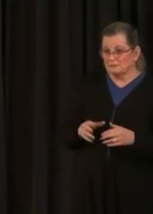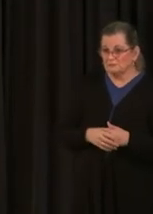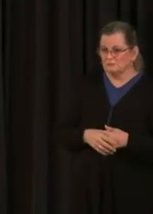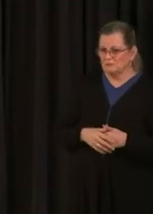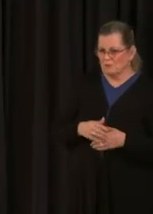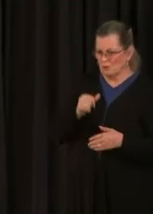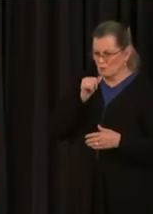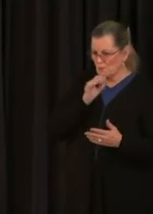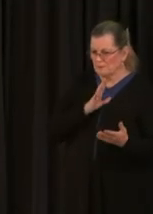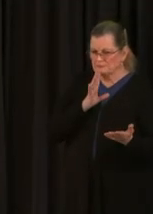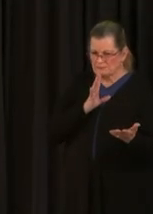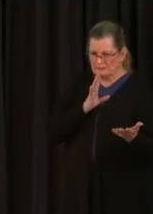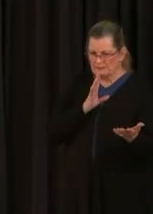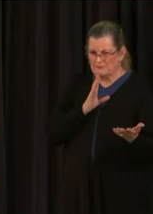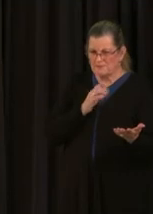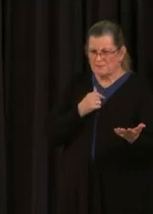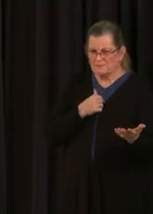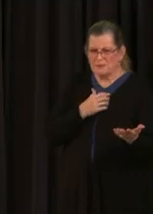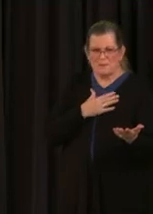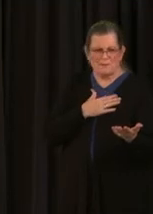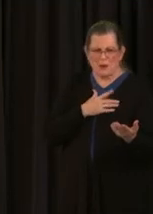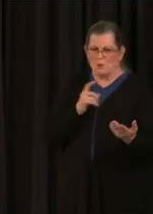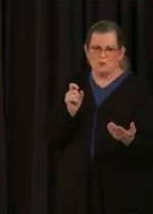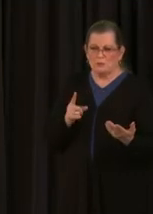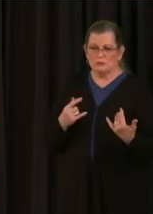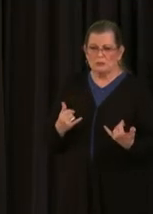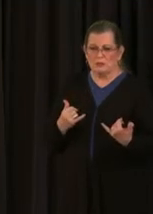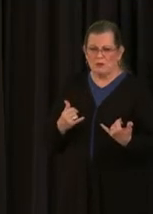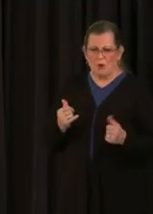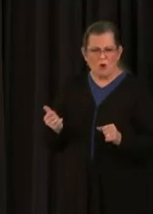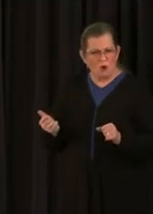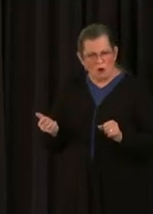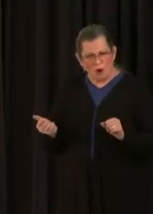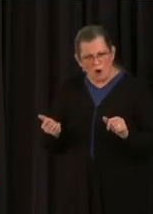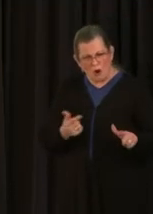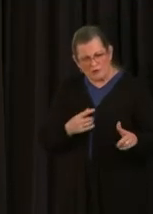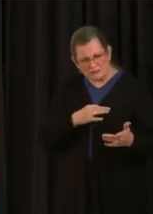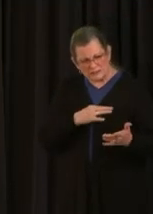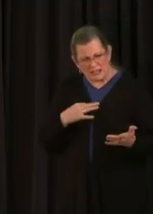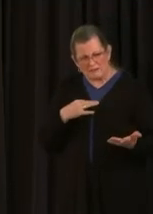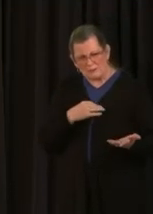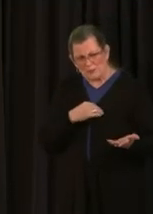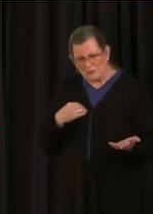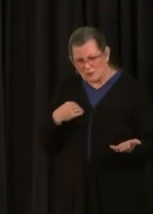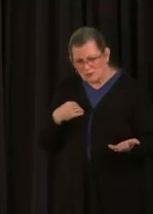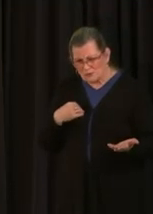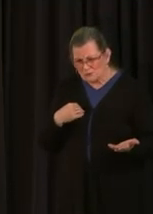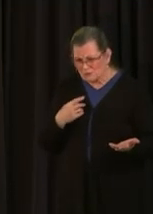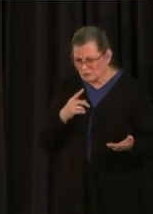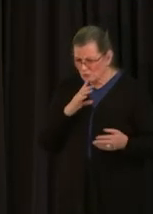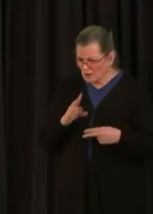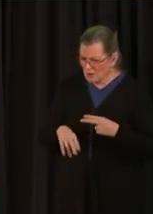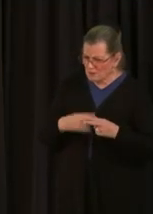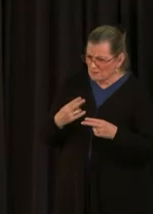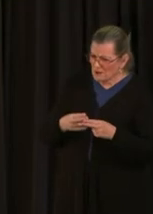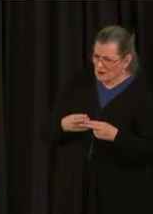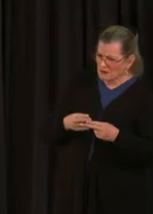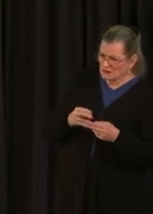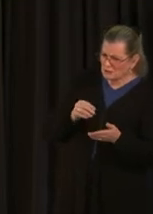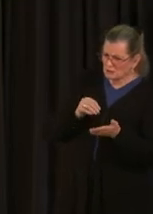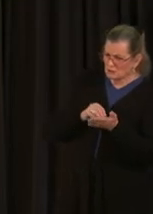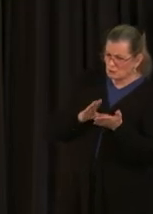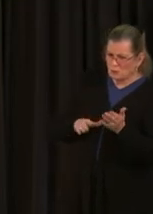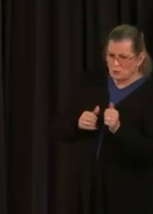of our stations, as well as the Safe Passage stations. I am pleased to report, July of last year, we created a new bureau. It's